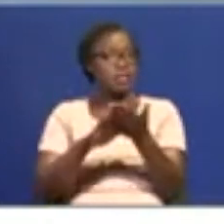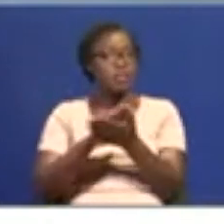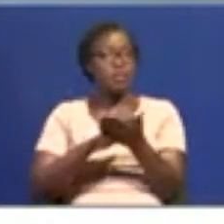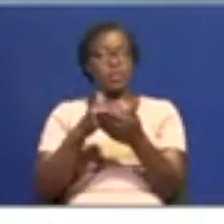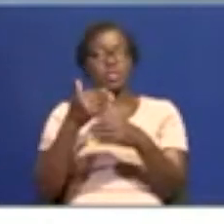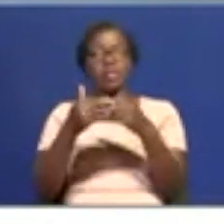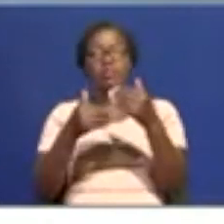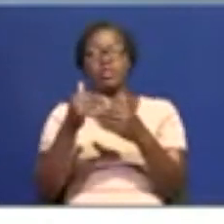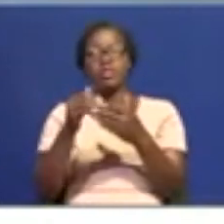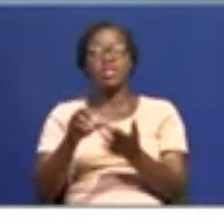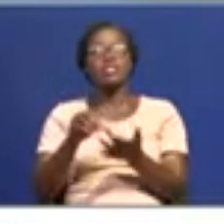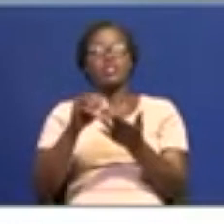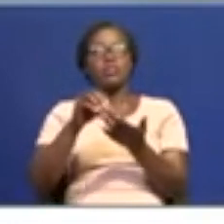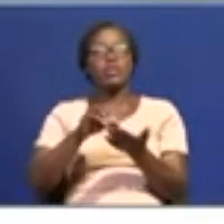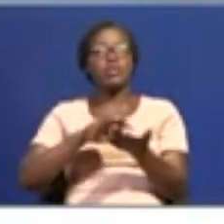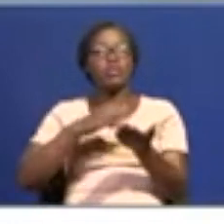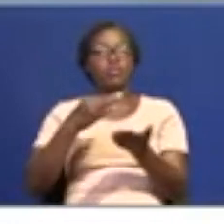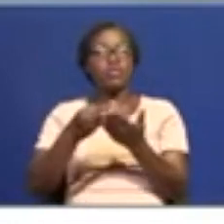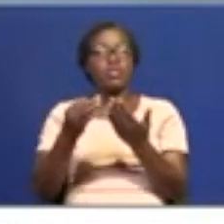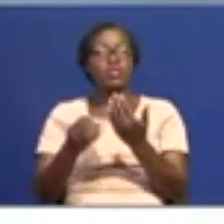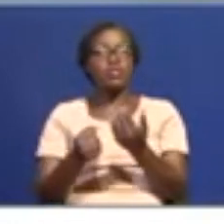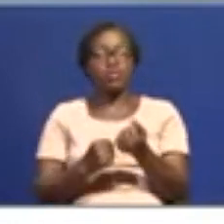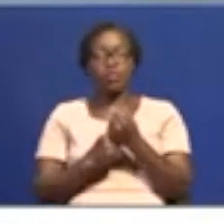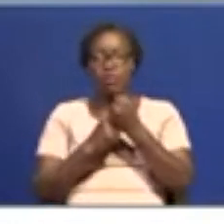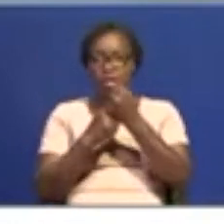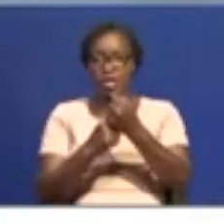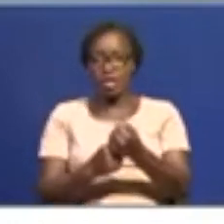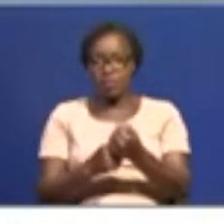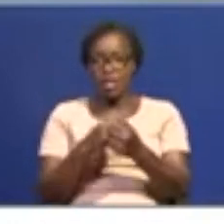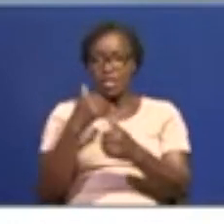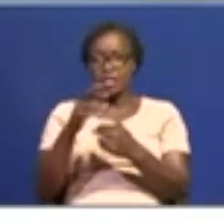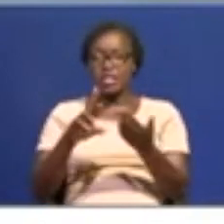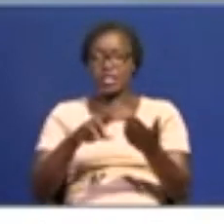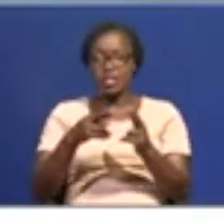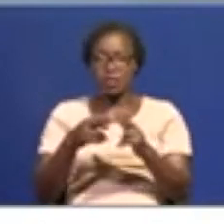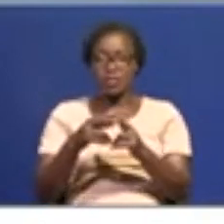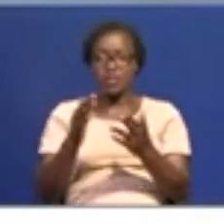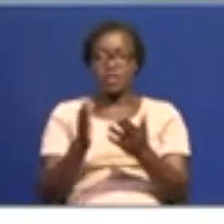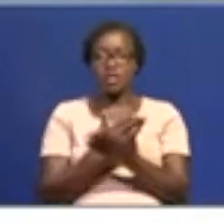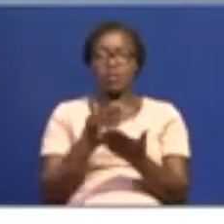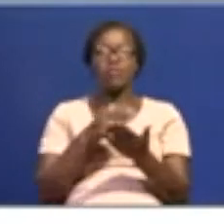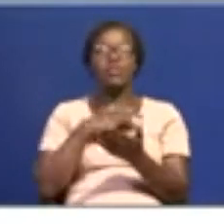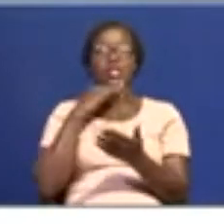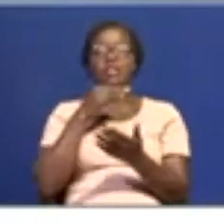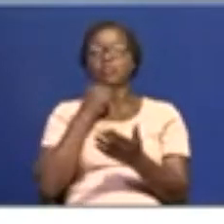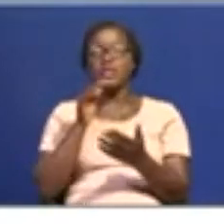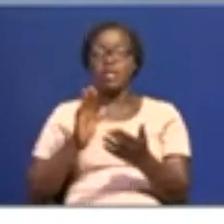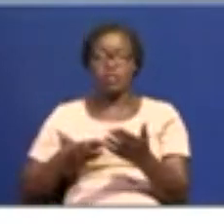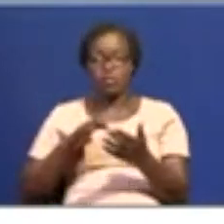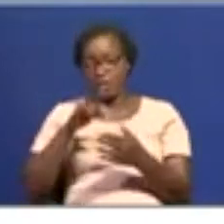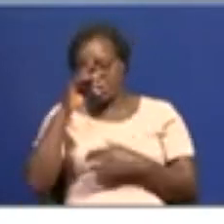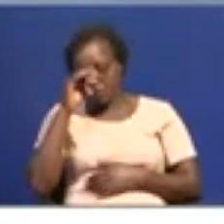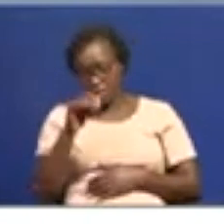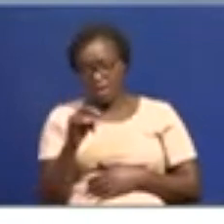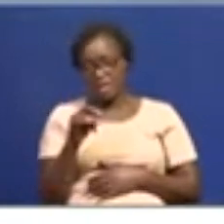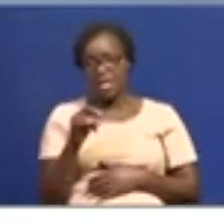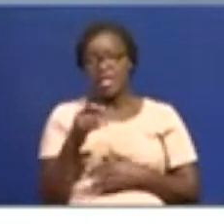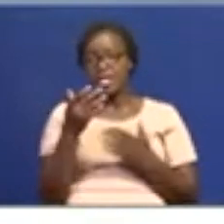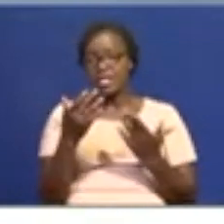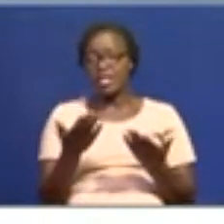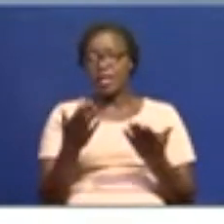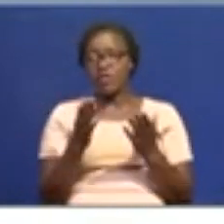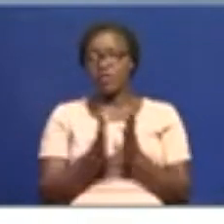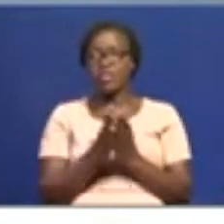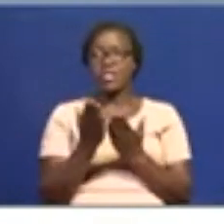special fund to cater for the next of kin of some of the fallen men and women who were honored. Now, of course, for